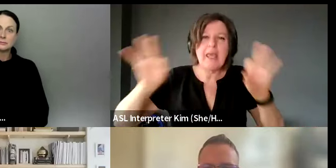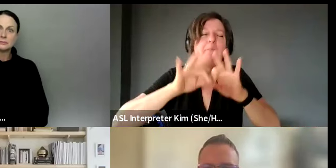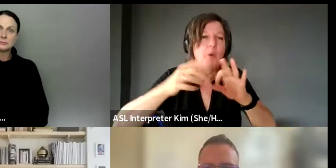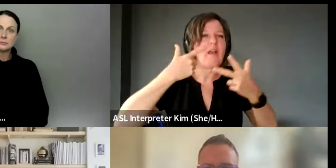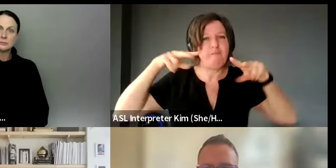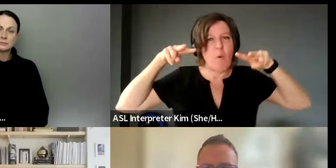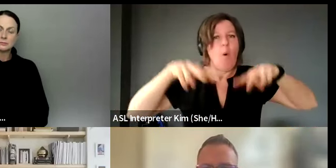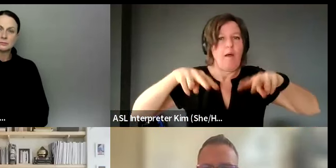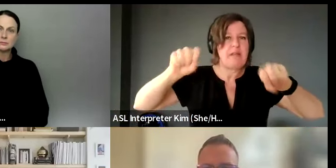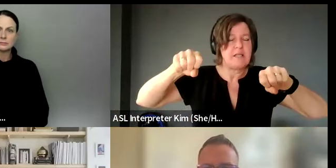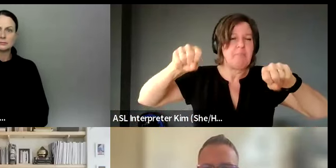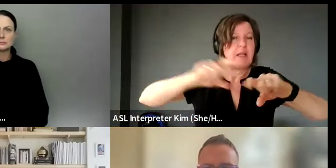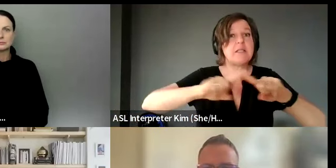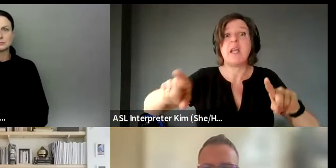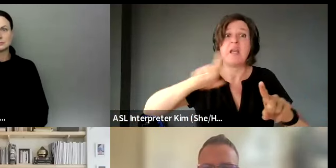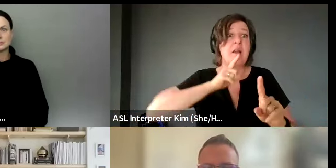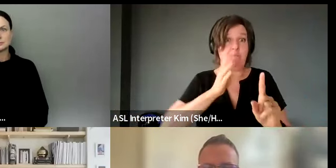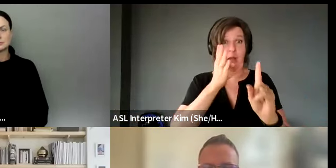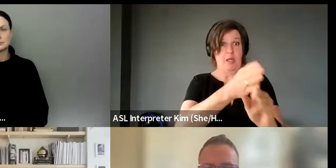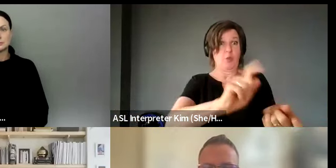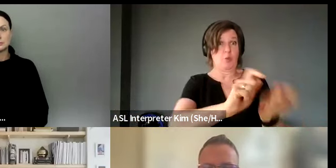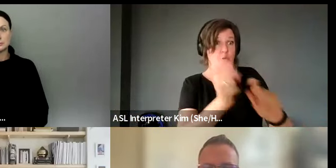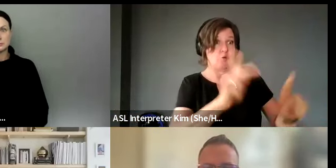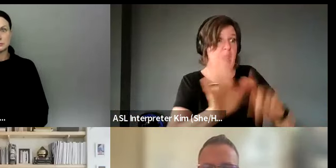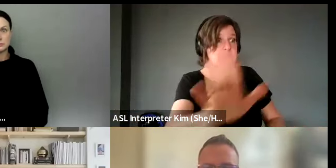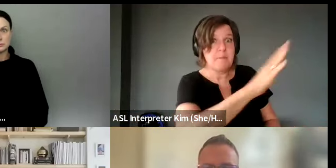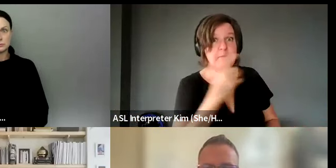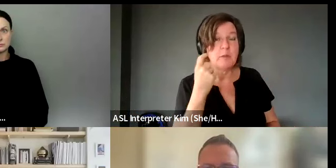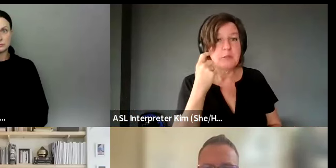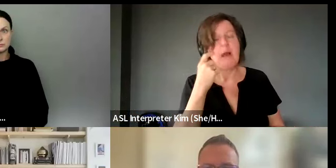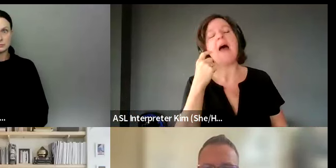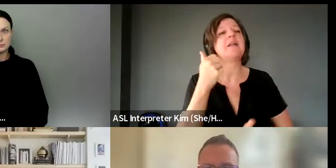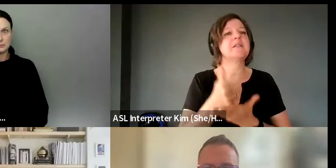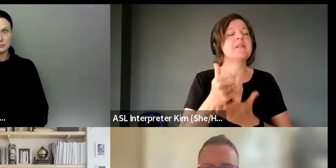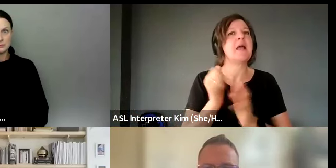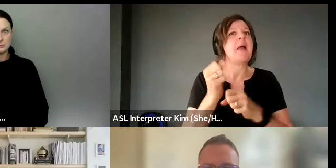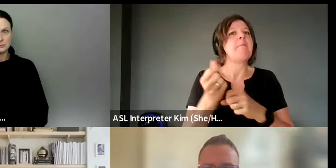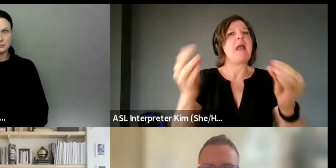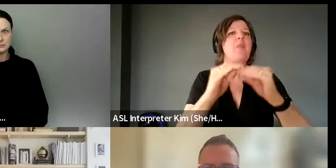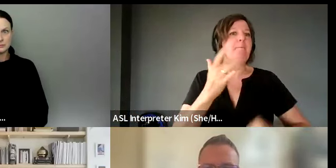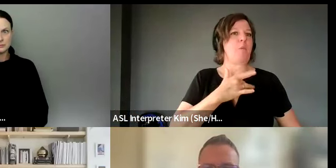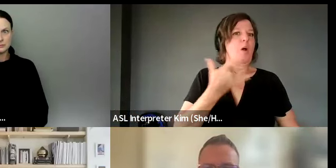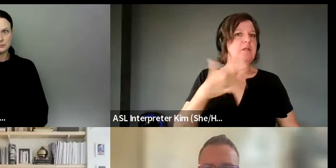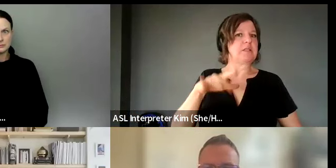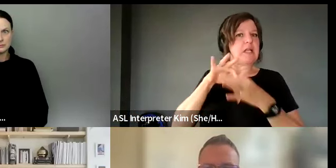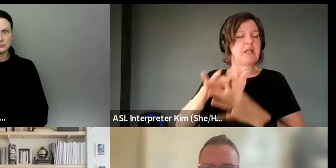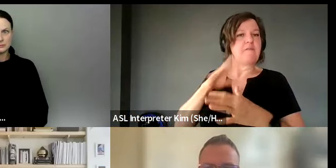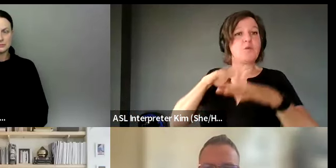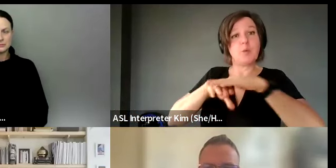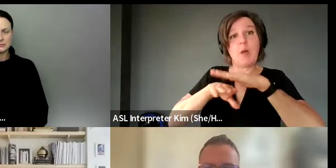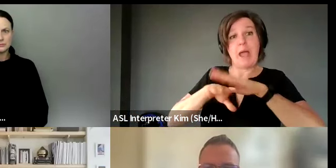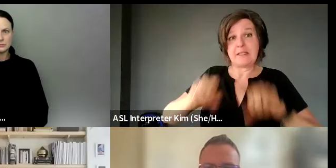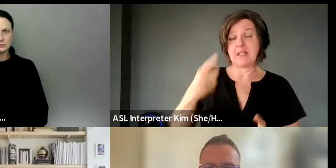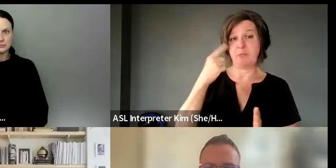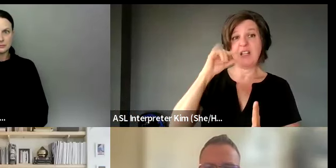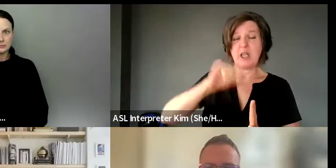to change people's minds, right? And making sensibilize them for accessibility. For that, you really need to have